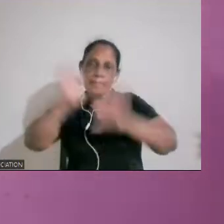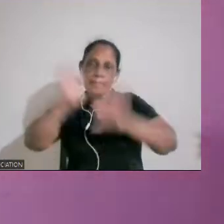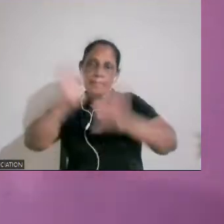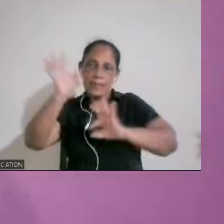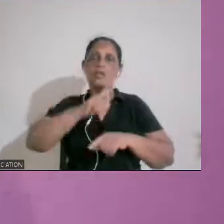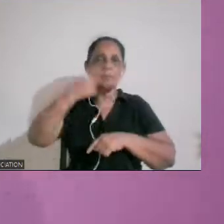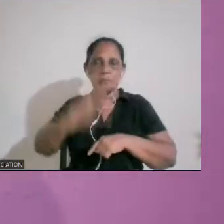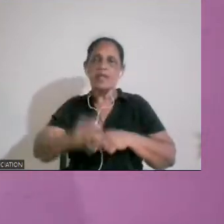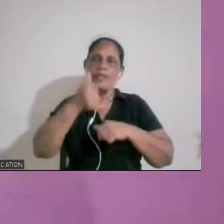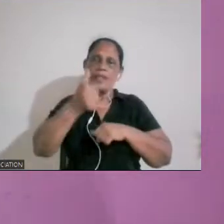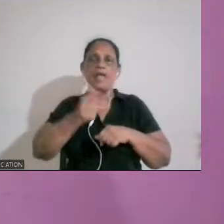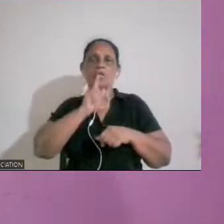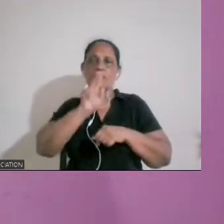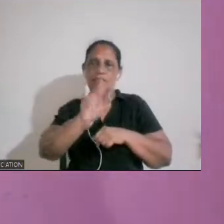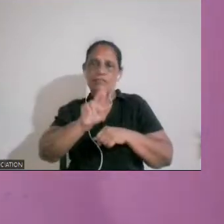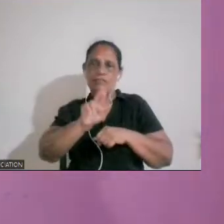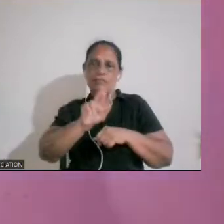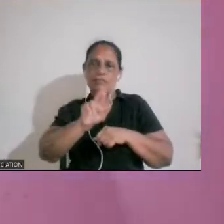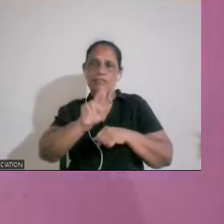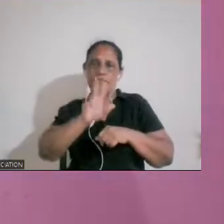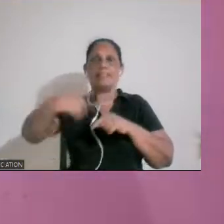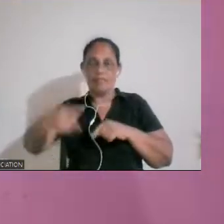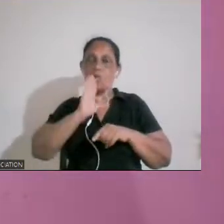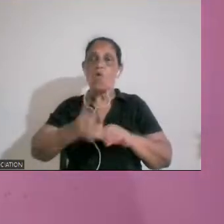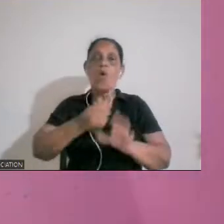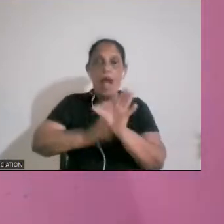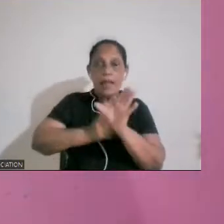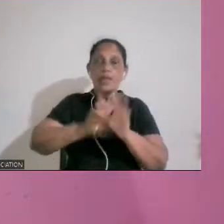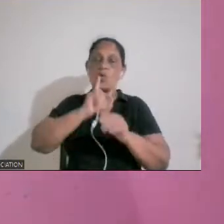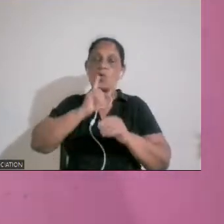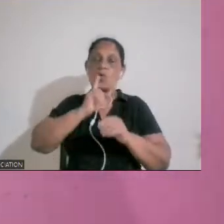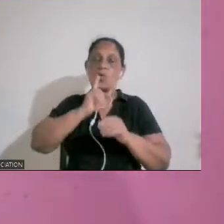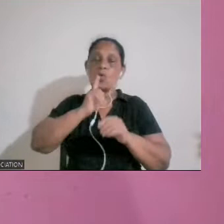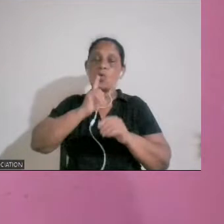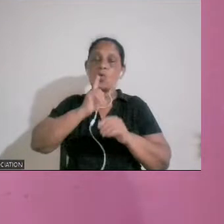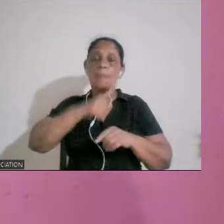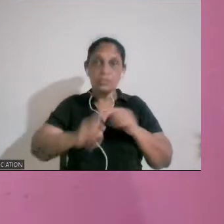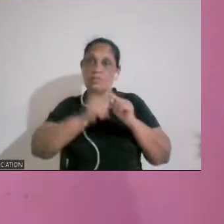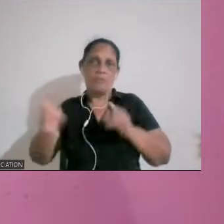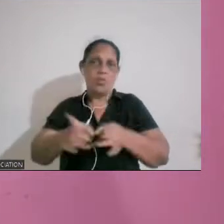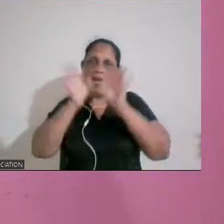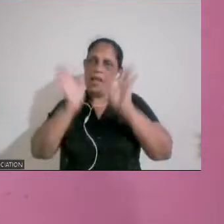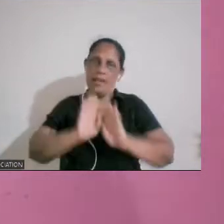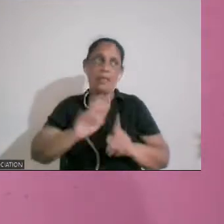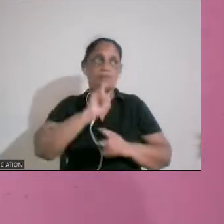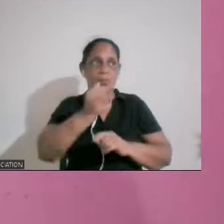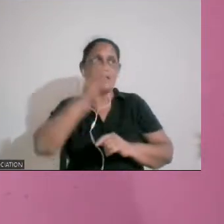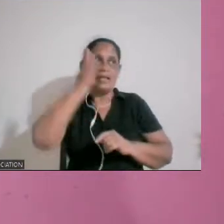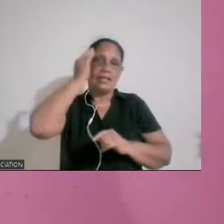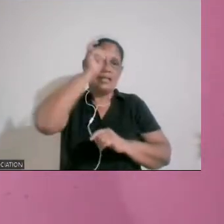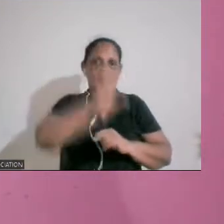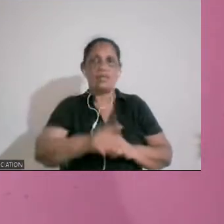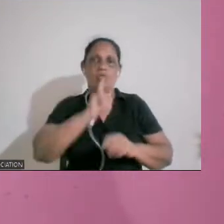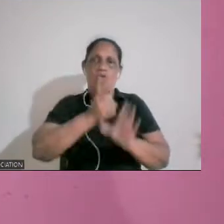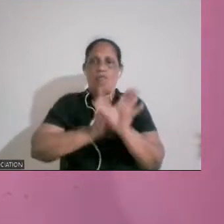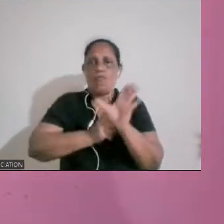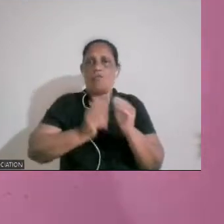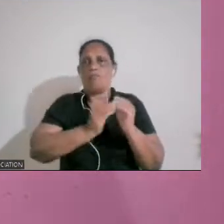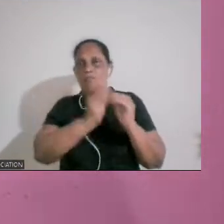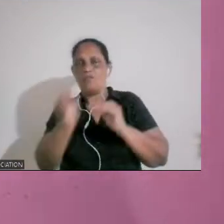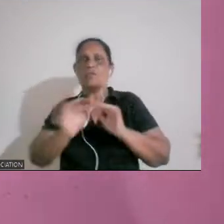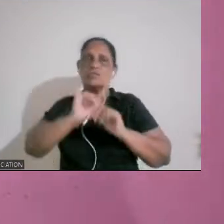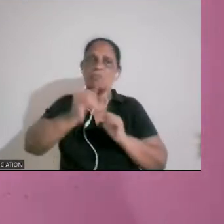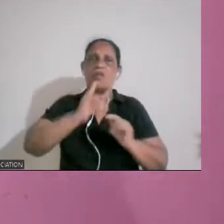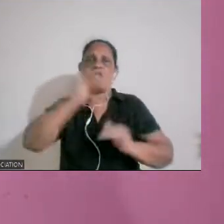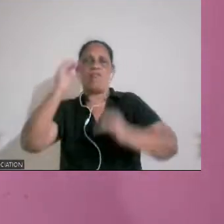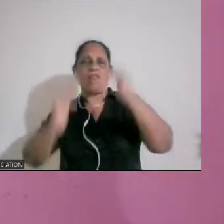Now, on average, the period is about 28 days, but remember, not all menstruators are alike, so some girls can get their period